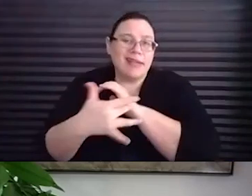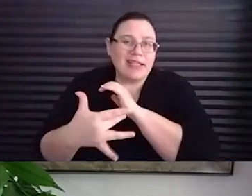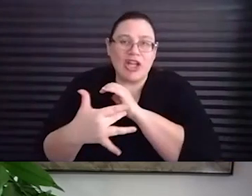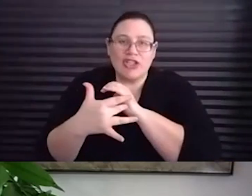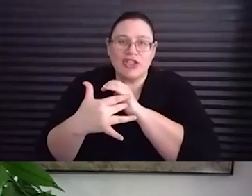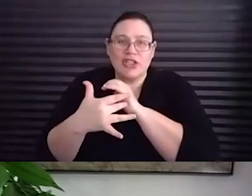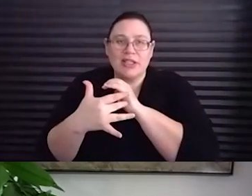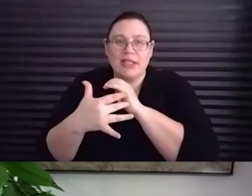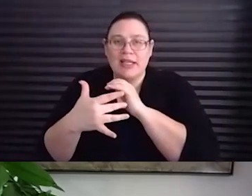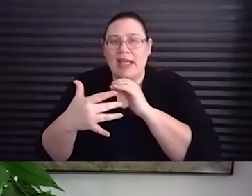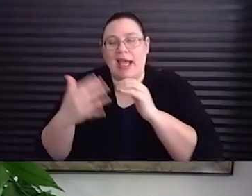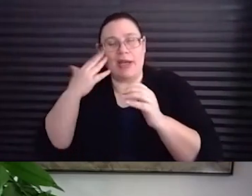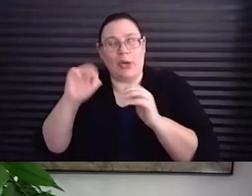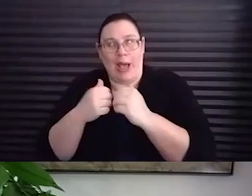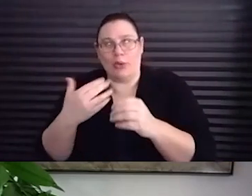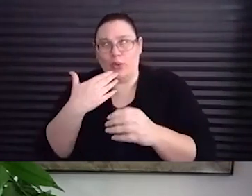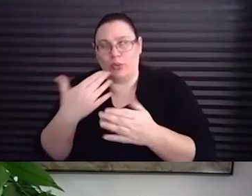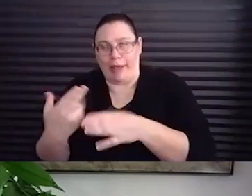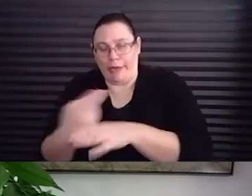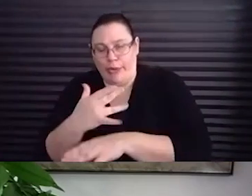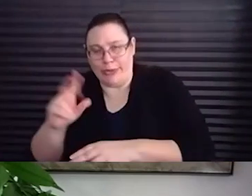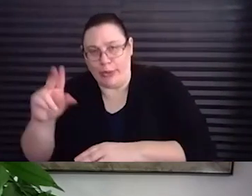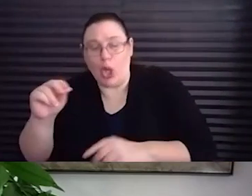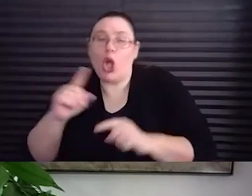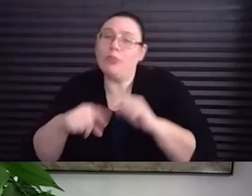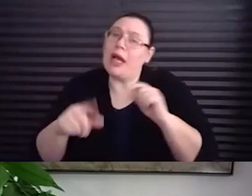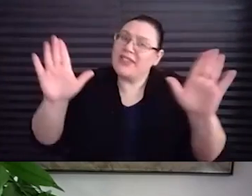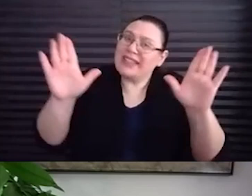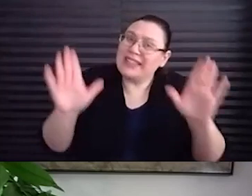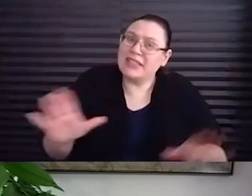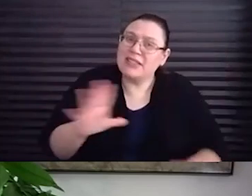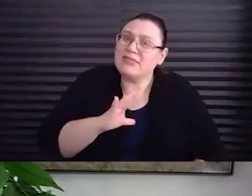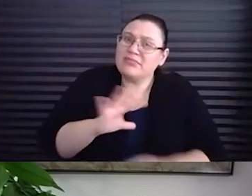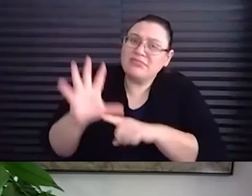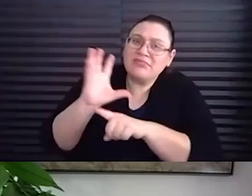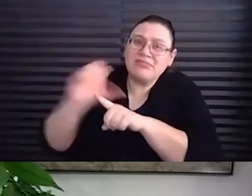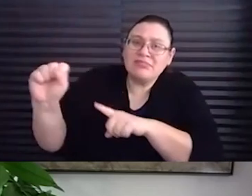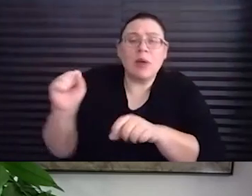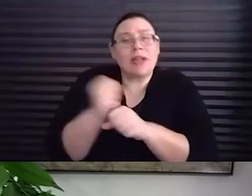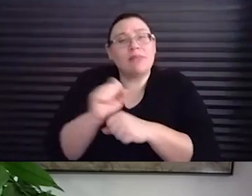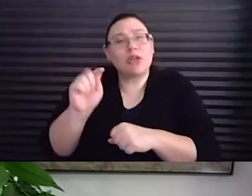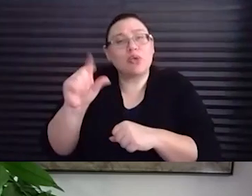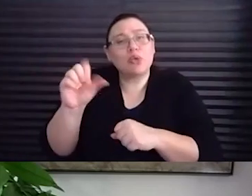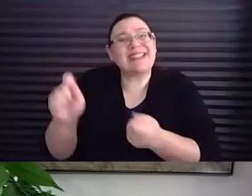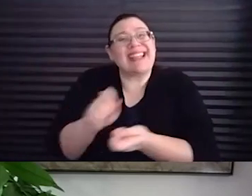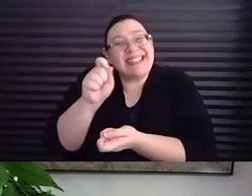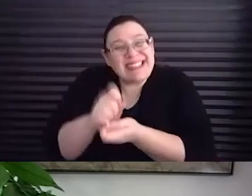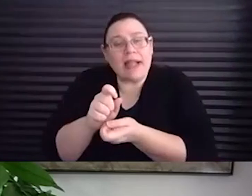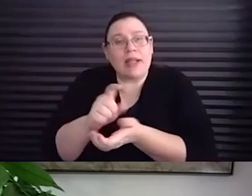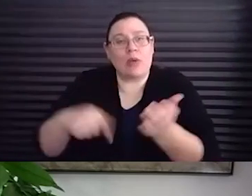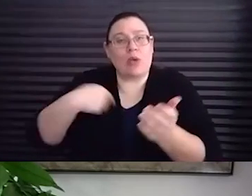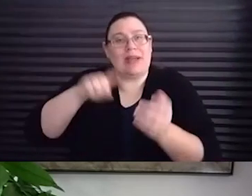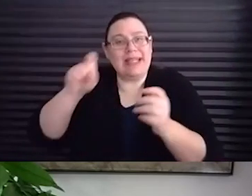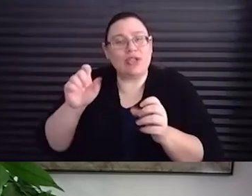well how to use it, but it's fantastic. It's really fantastic. We created the tools exactly that we need to be in